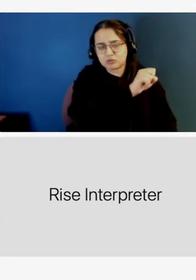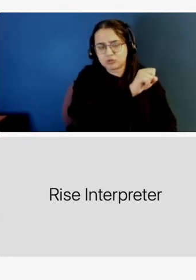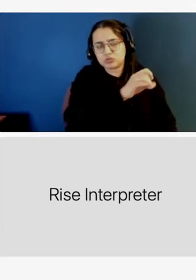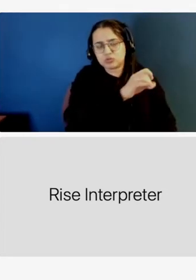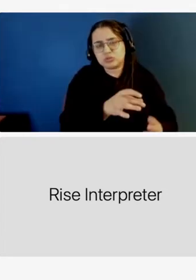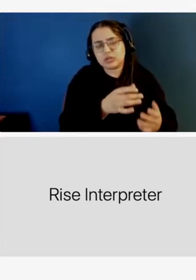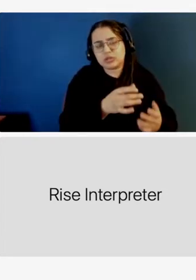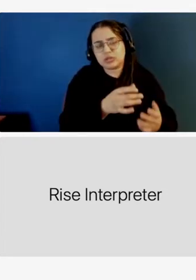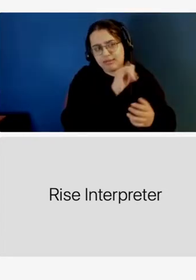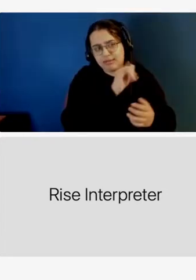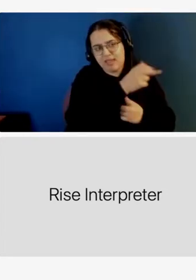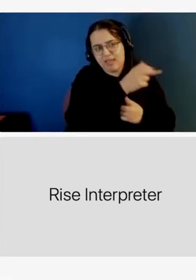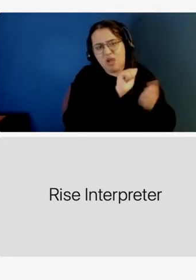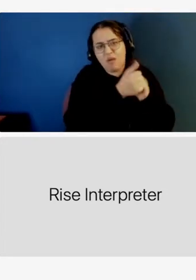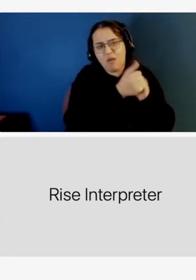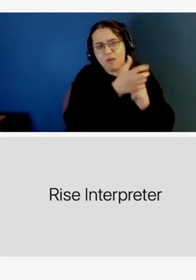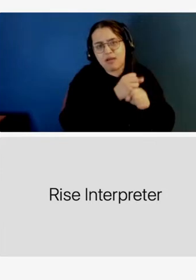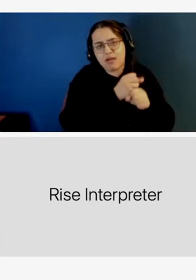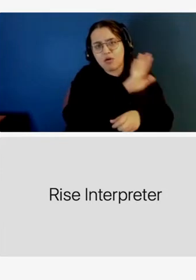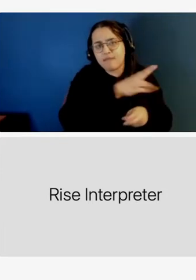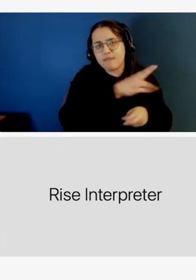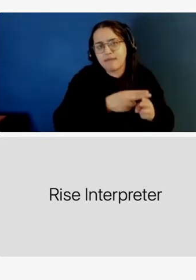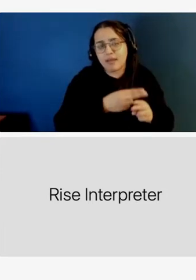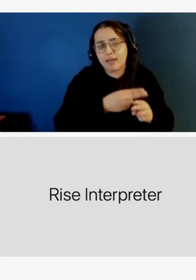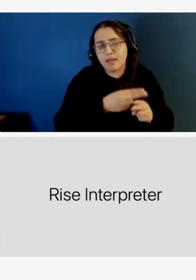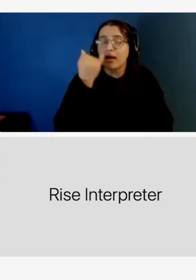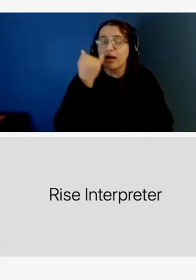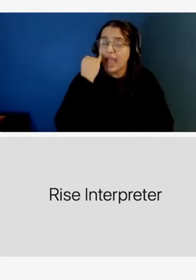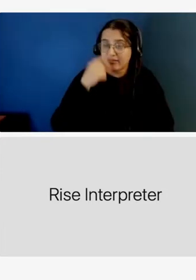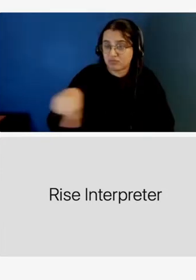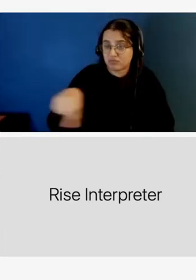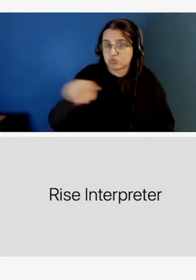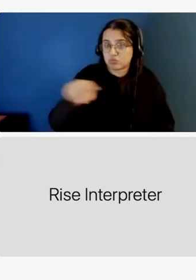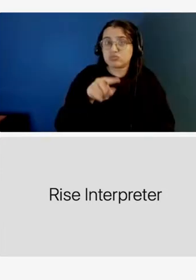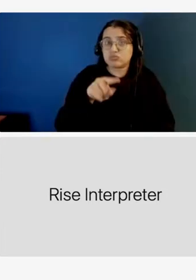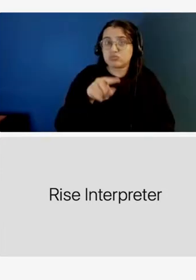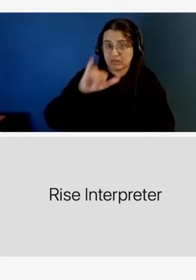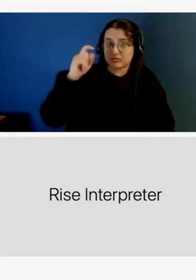And if you were around, then you would know.